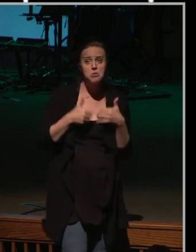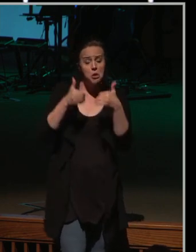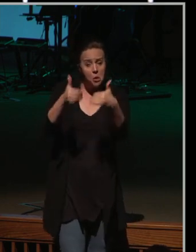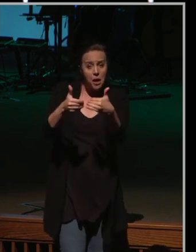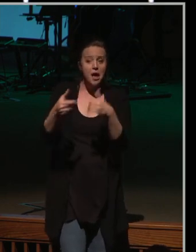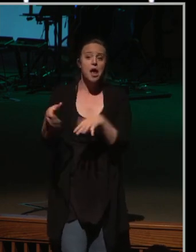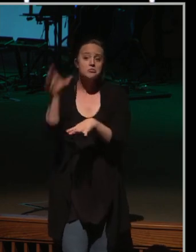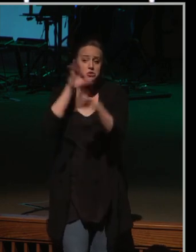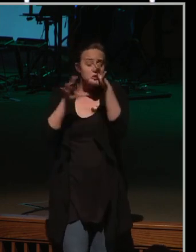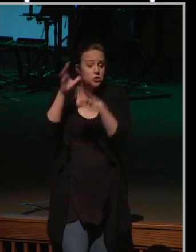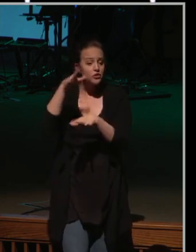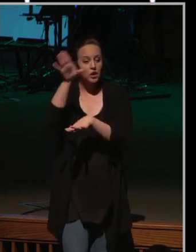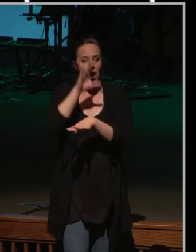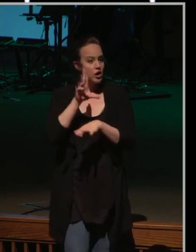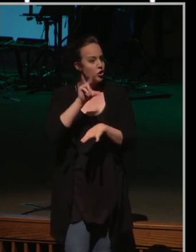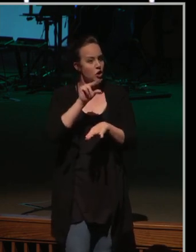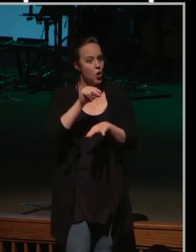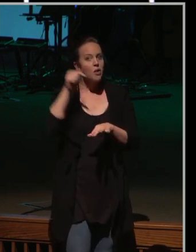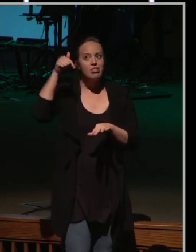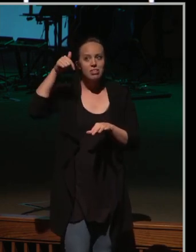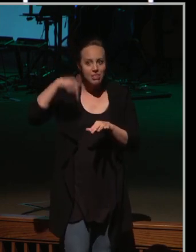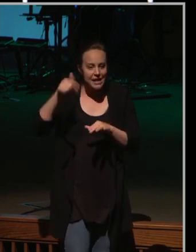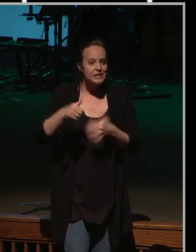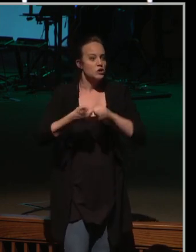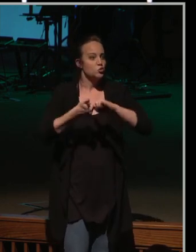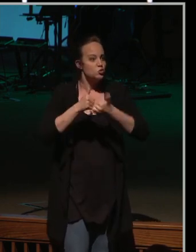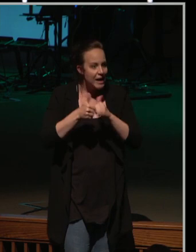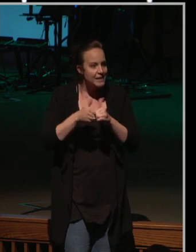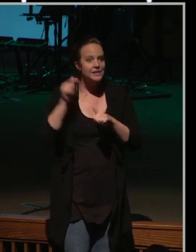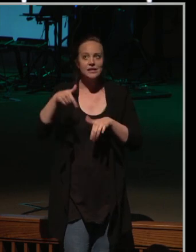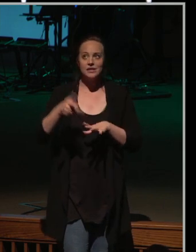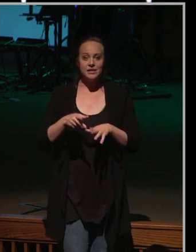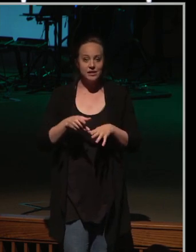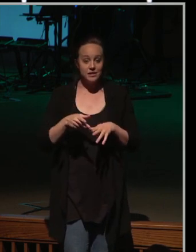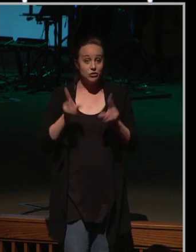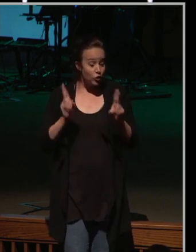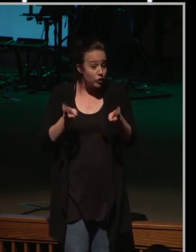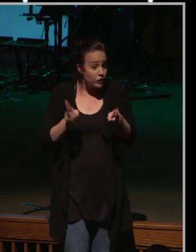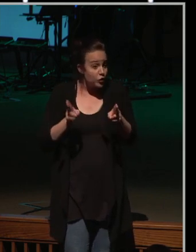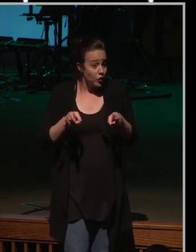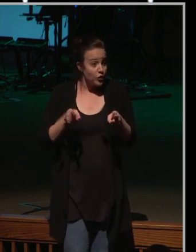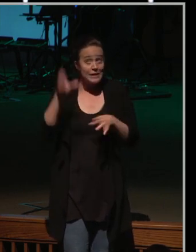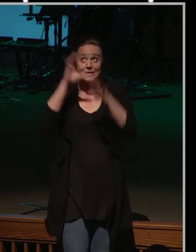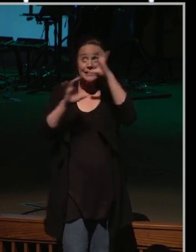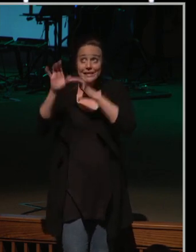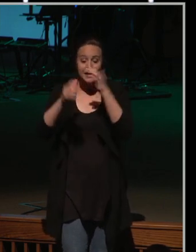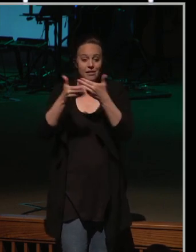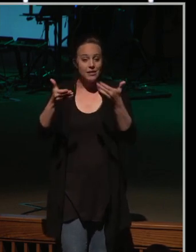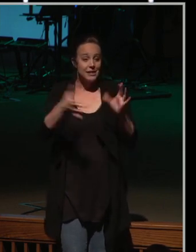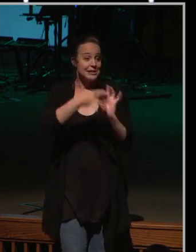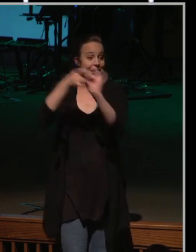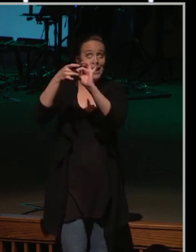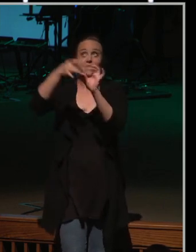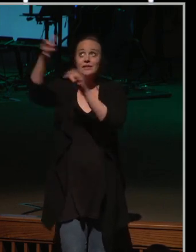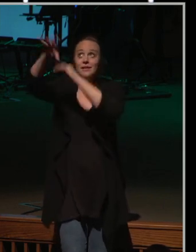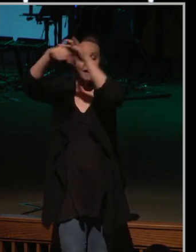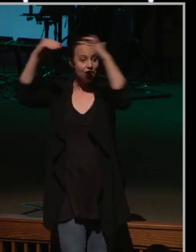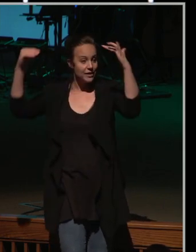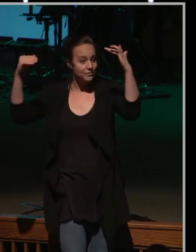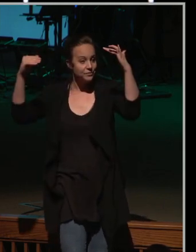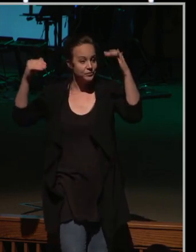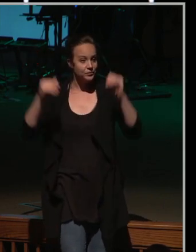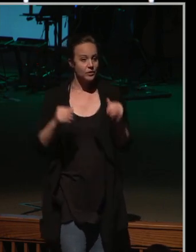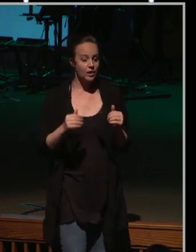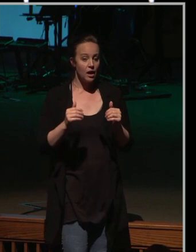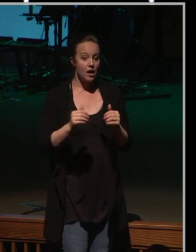This is an all-of-life pursuit of the things of God. We are to seek the things that are above. And then in verse 2, he restates it, but he says, set